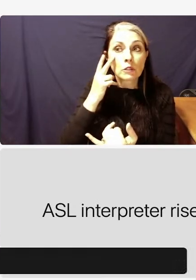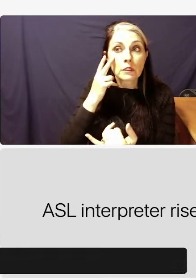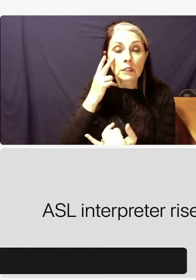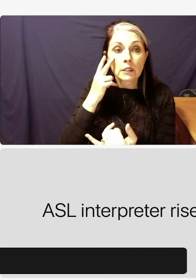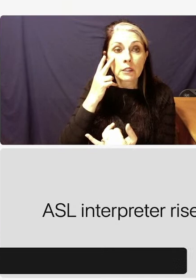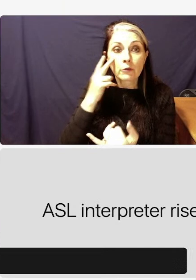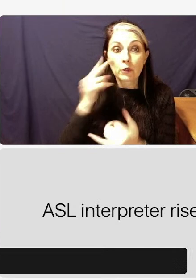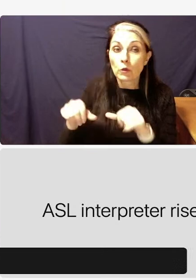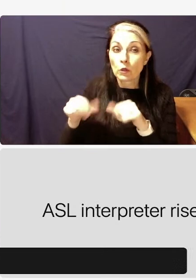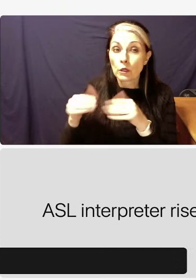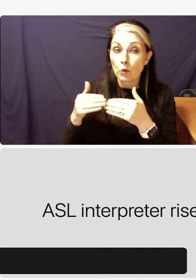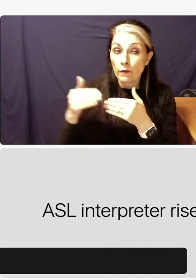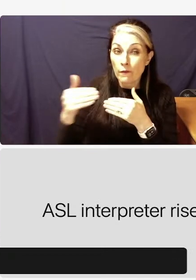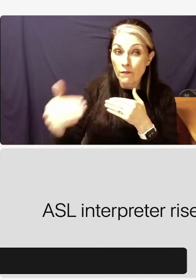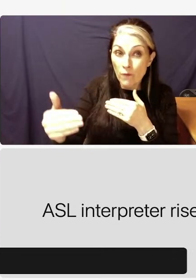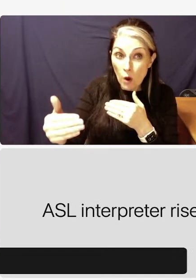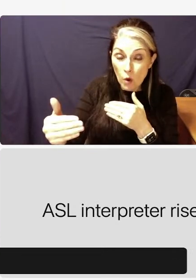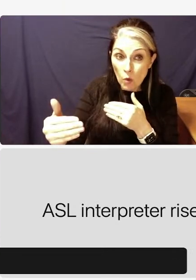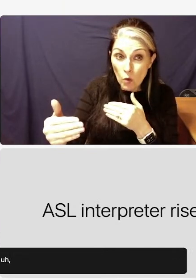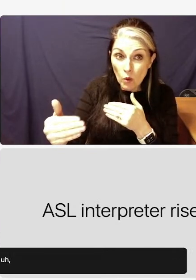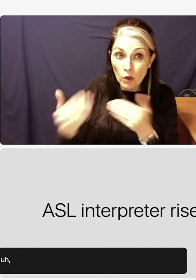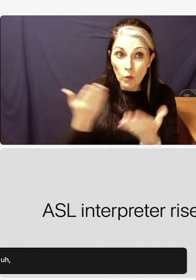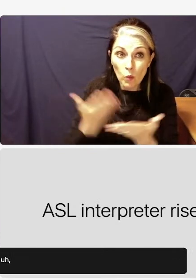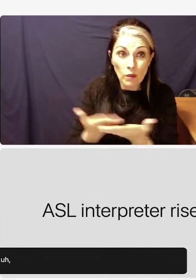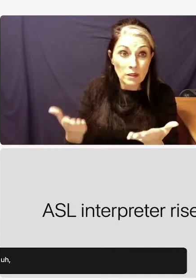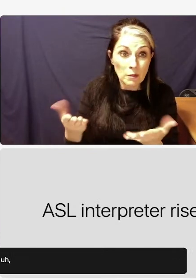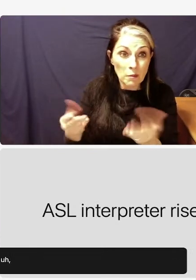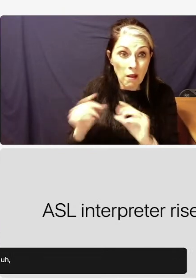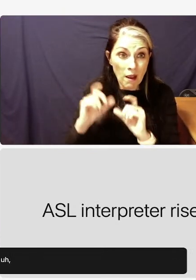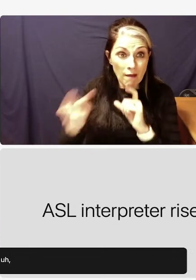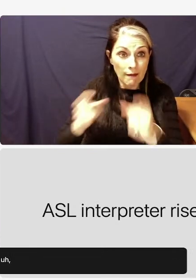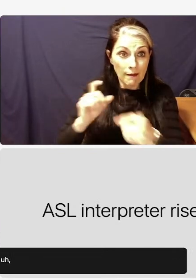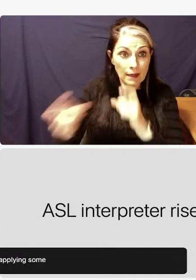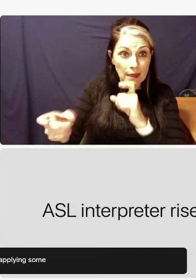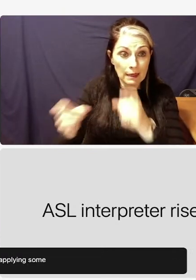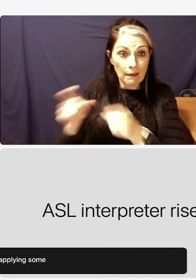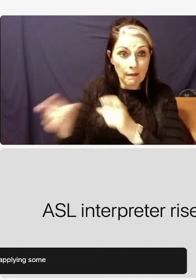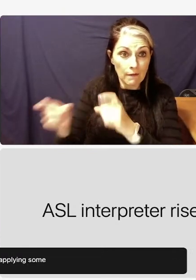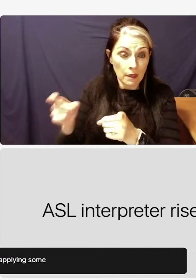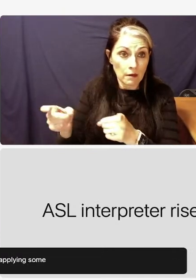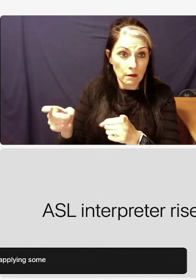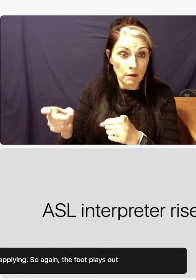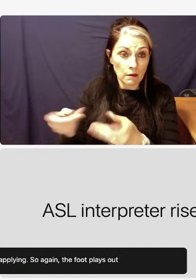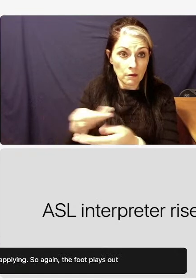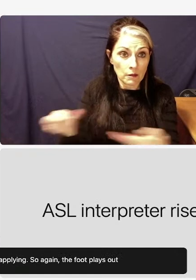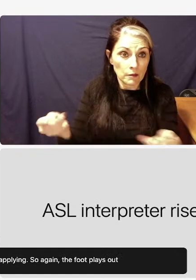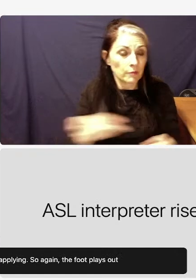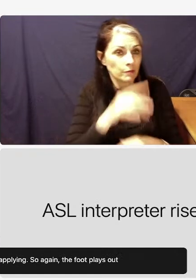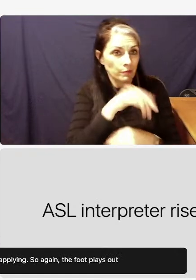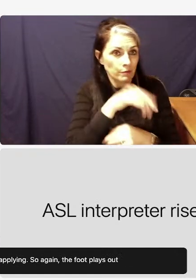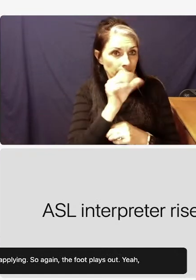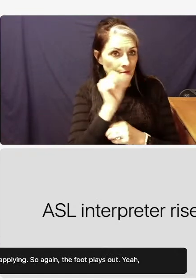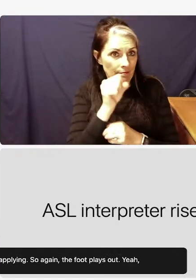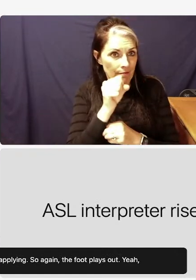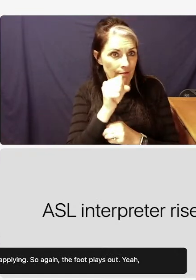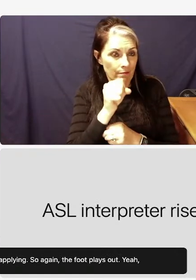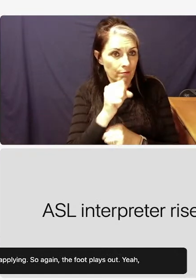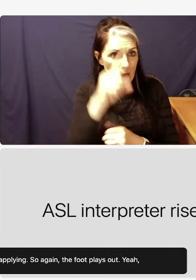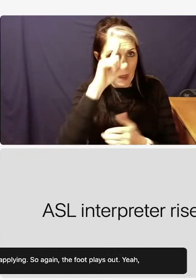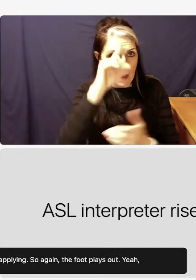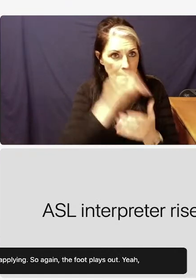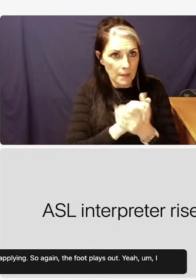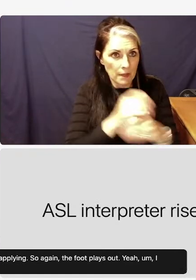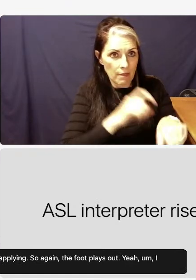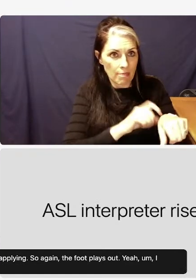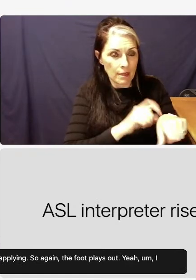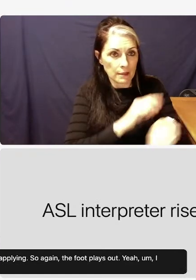at moving forward and uh and supplying some getting those supplies out yeah i believe at this time all